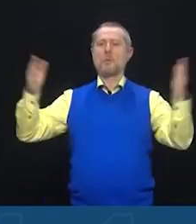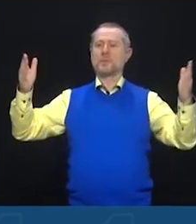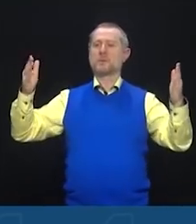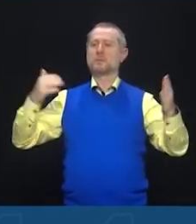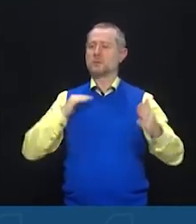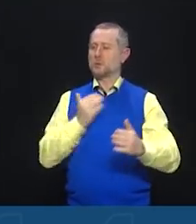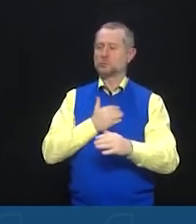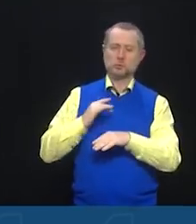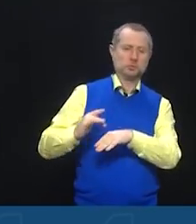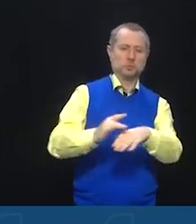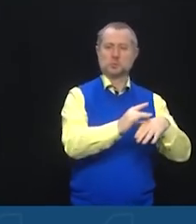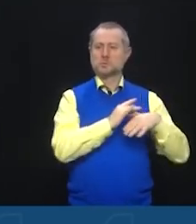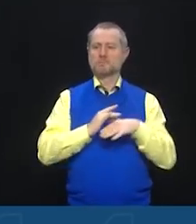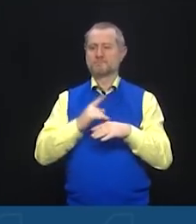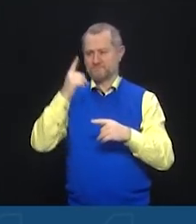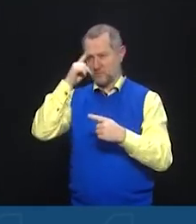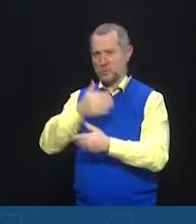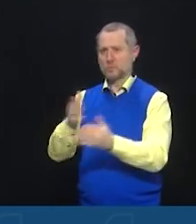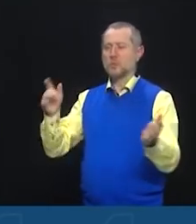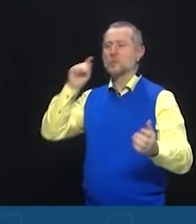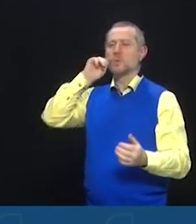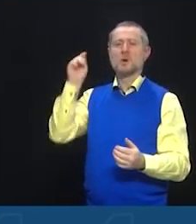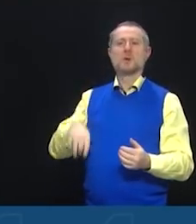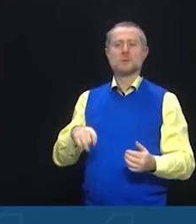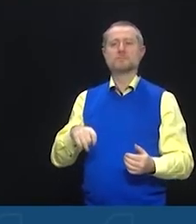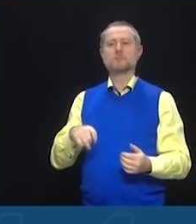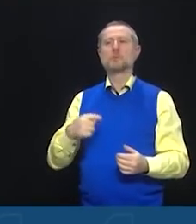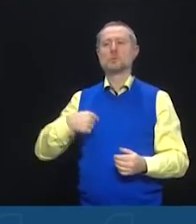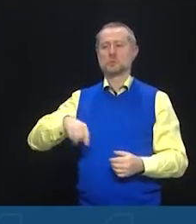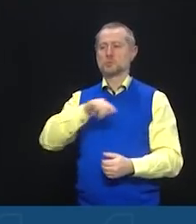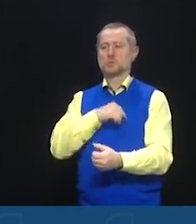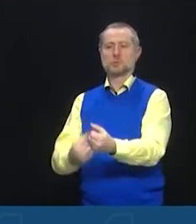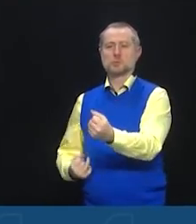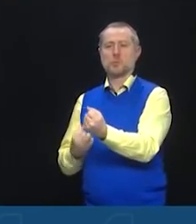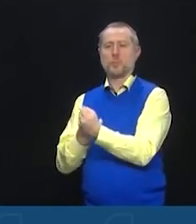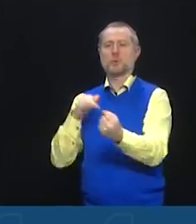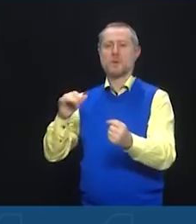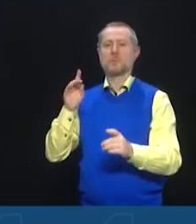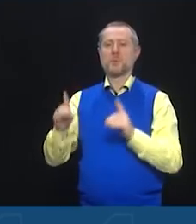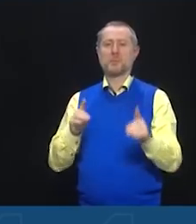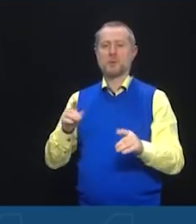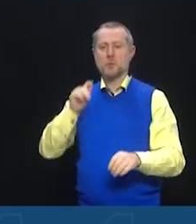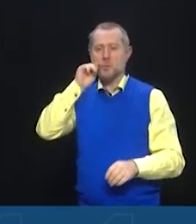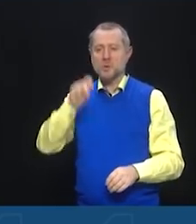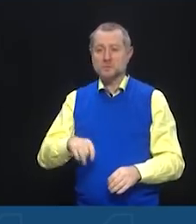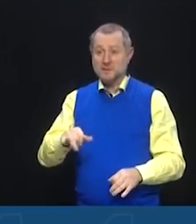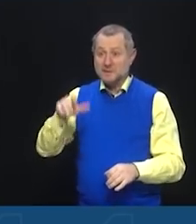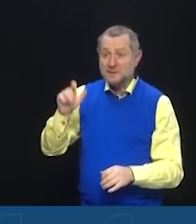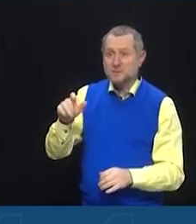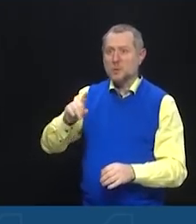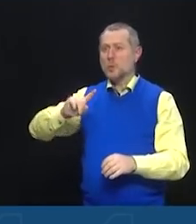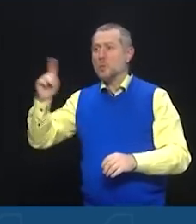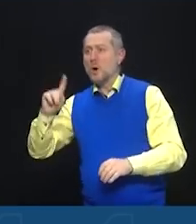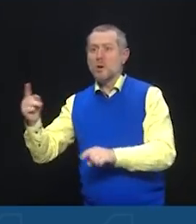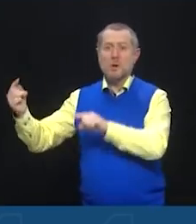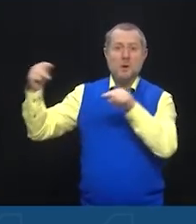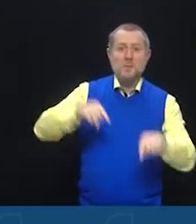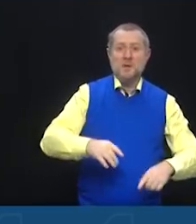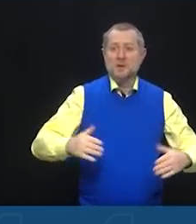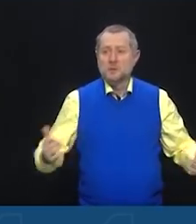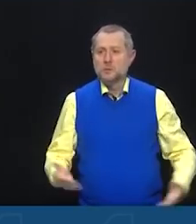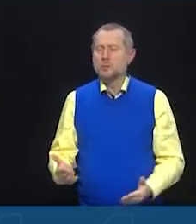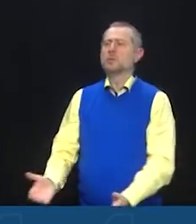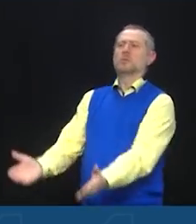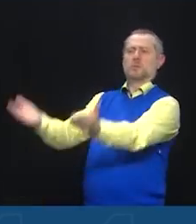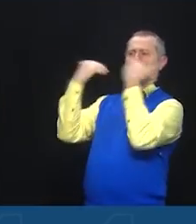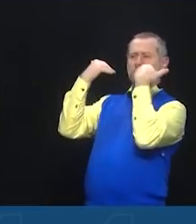resources to the people of the Ukraine to say, we stand with you. If you need a place to stay, you want to come over here, we will help you